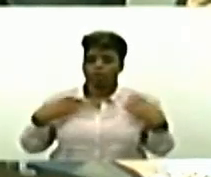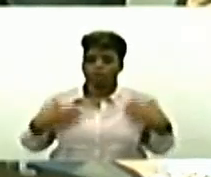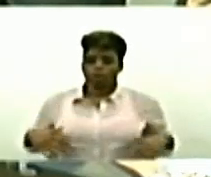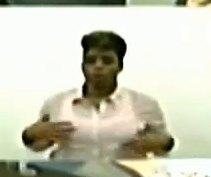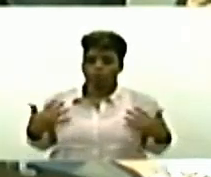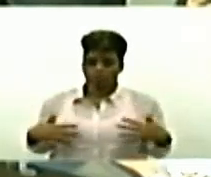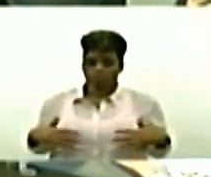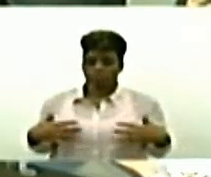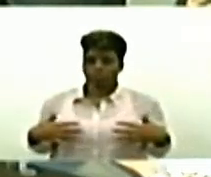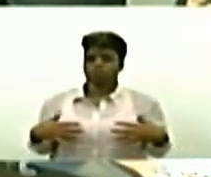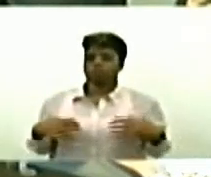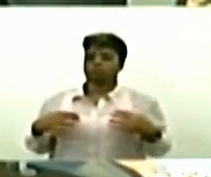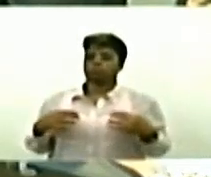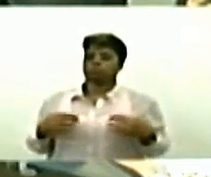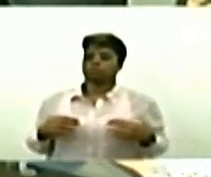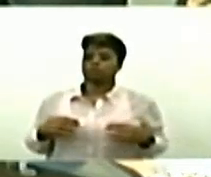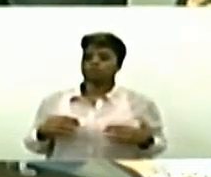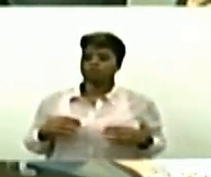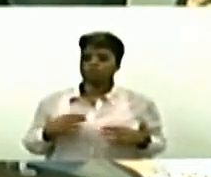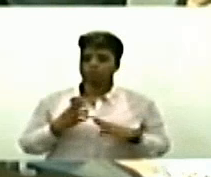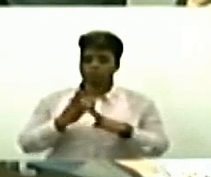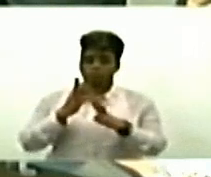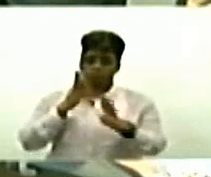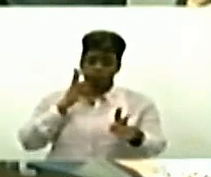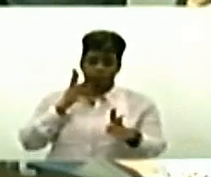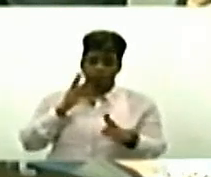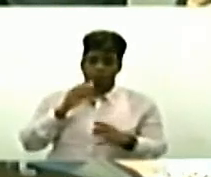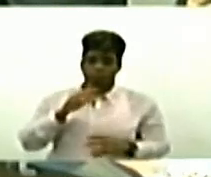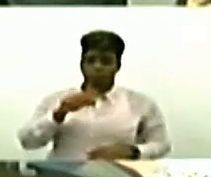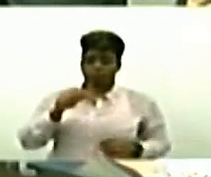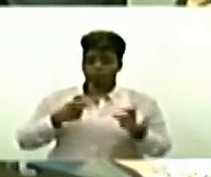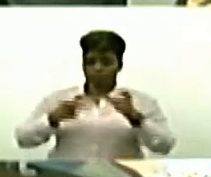The wardens are not police officers.